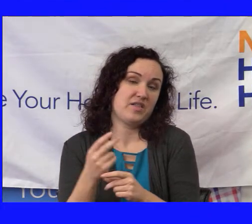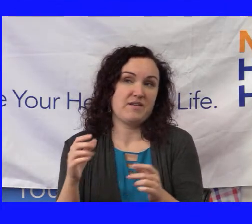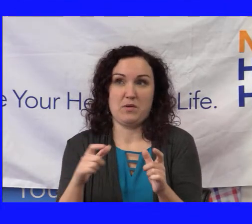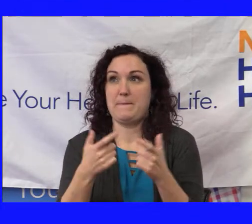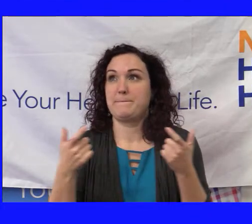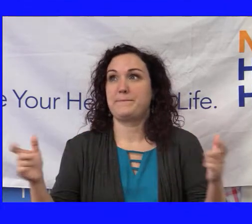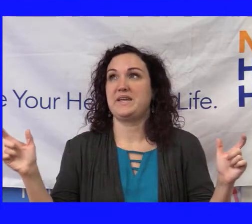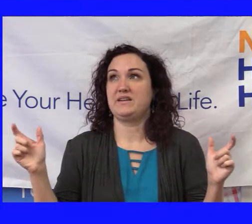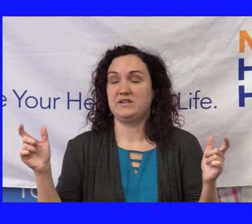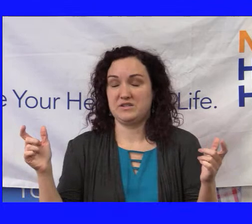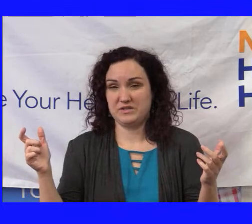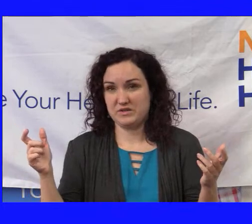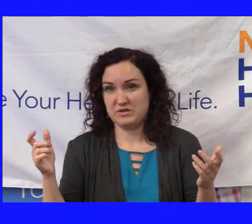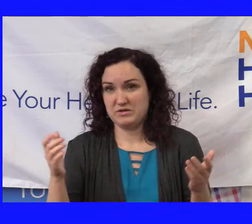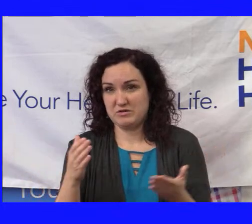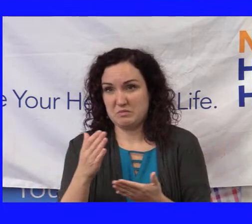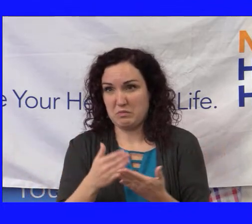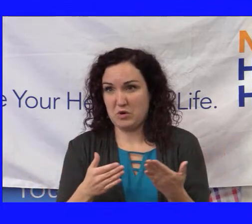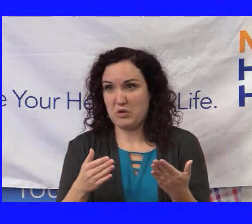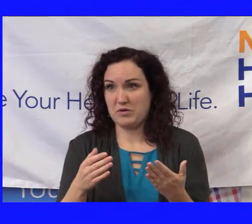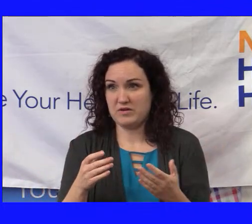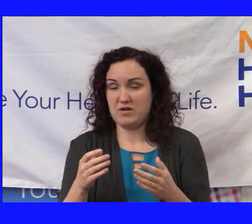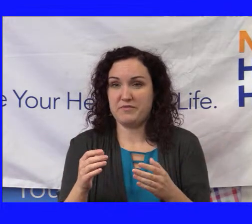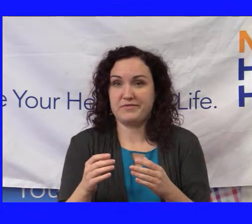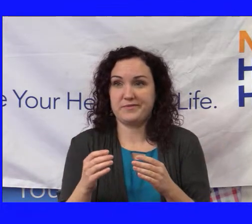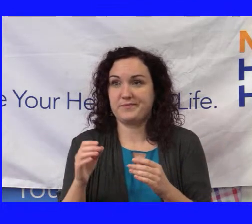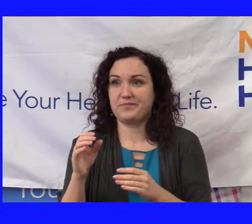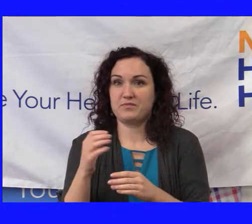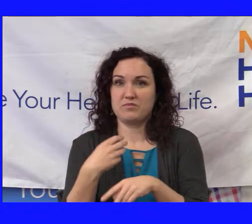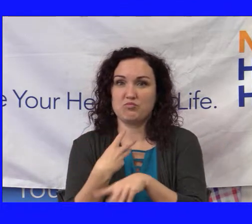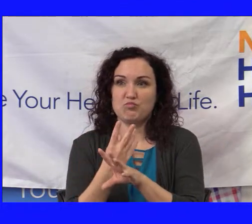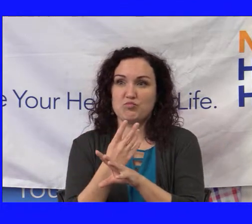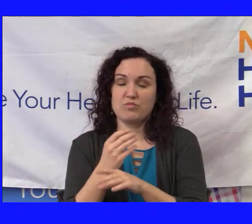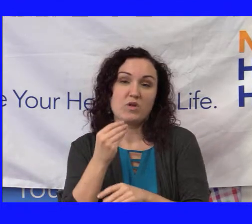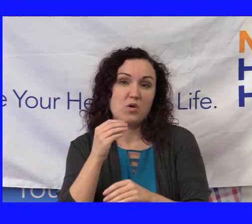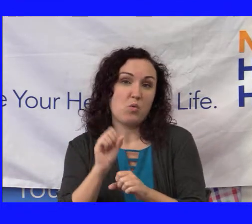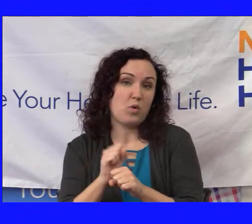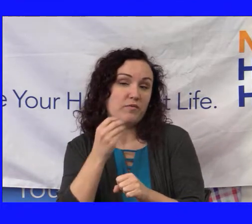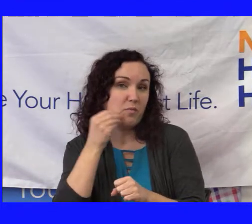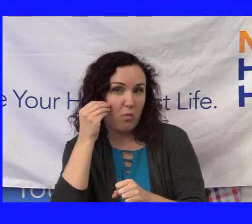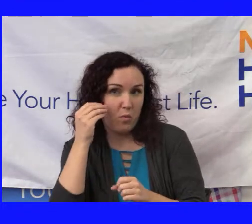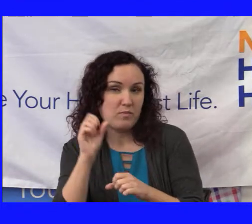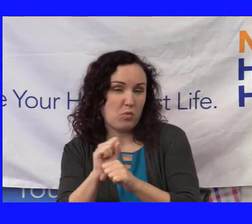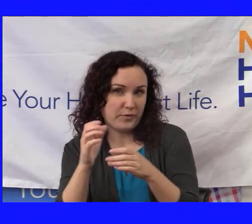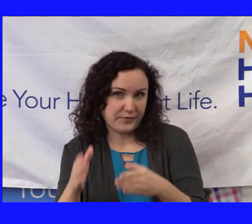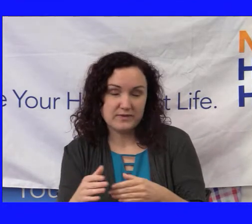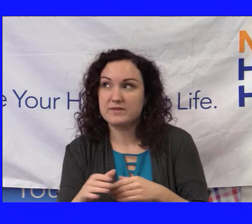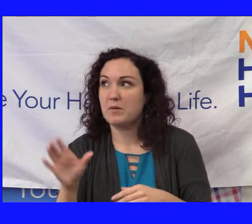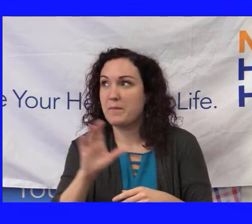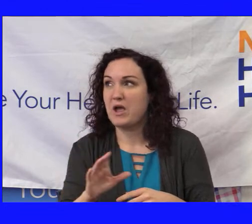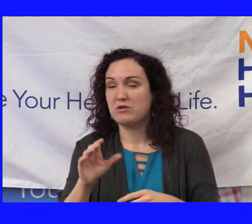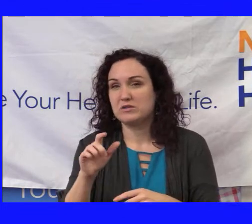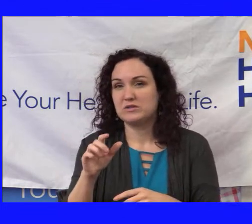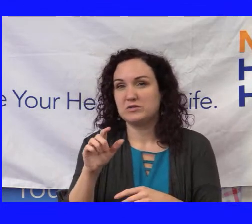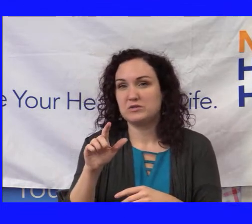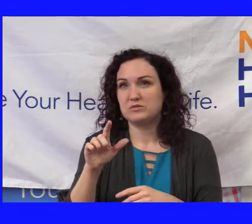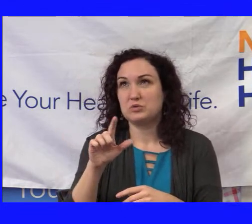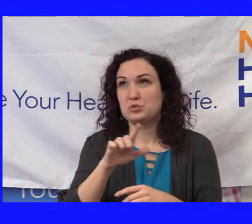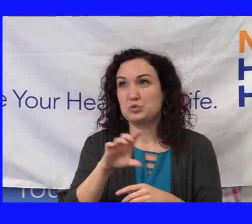proportion of remote workers. As a corporate workforce, there are about 2,600